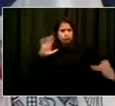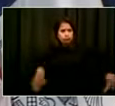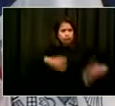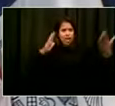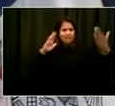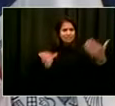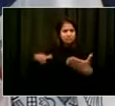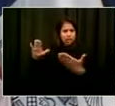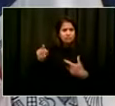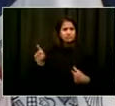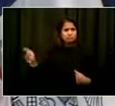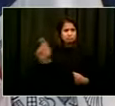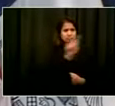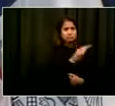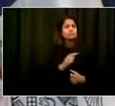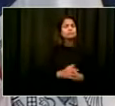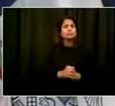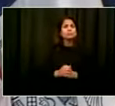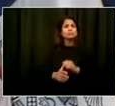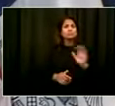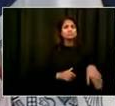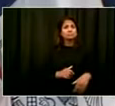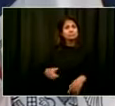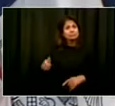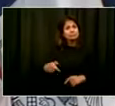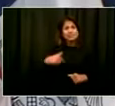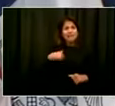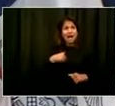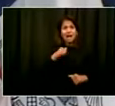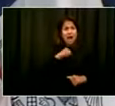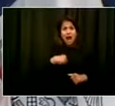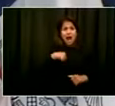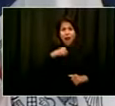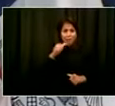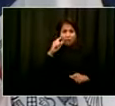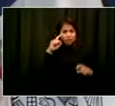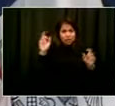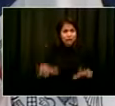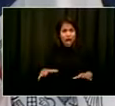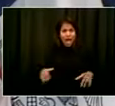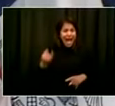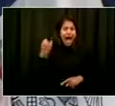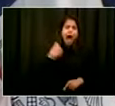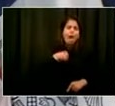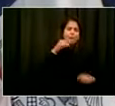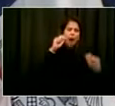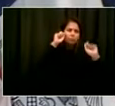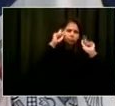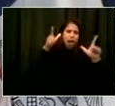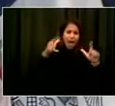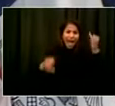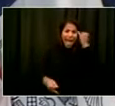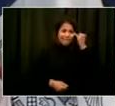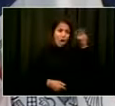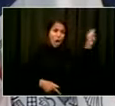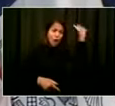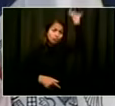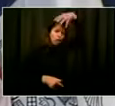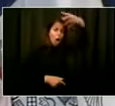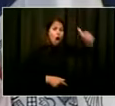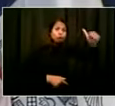prolonged count, recount, whatever it may be in this election, and extremely strong views and a lot of people out